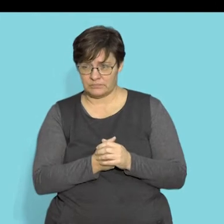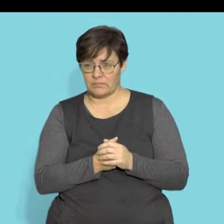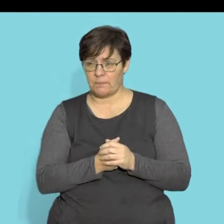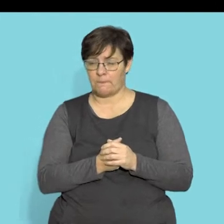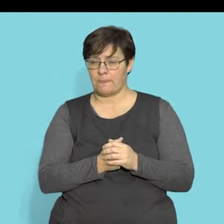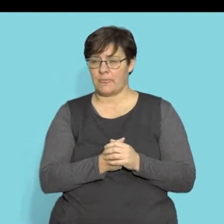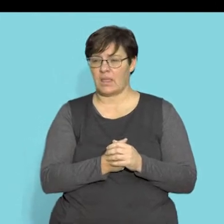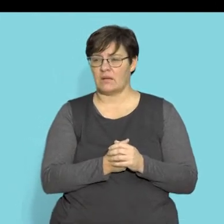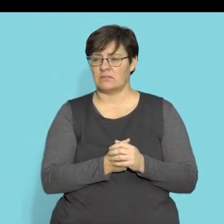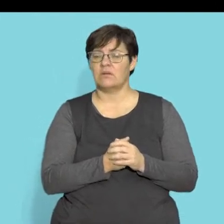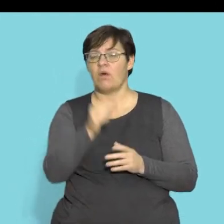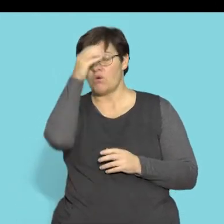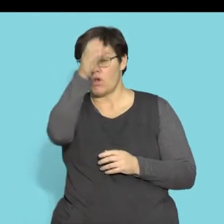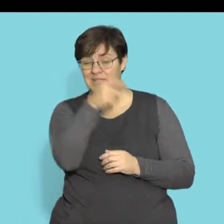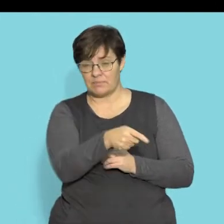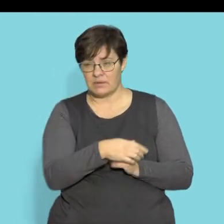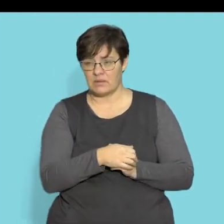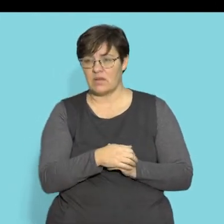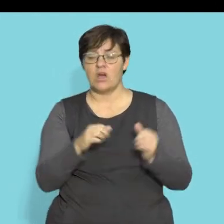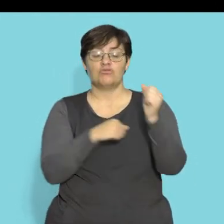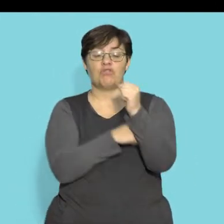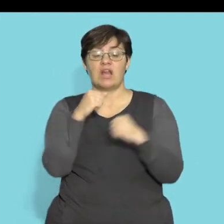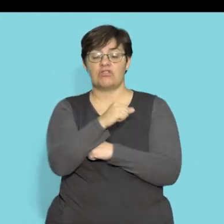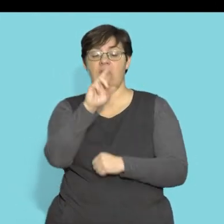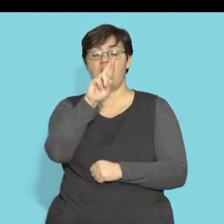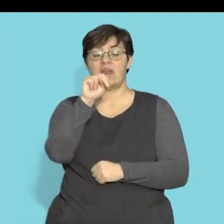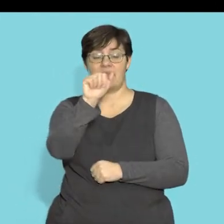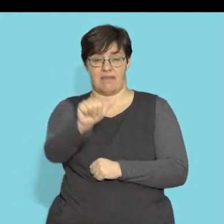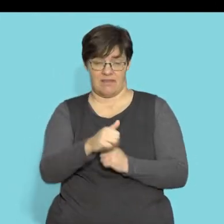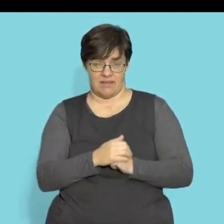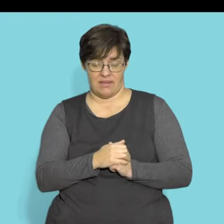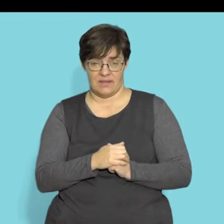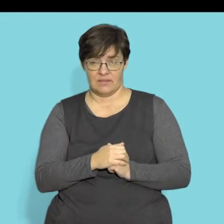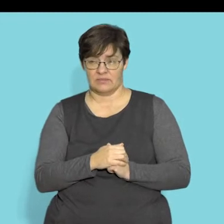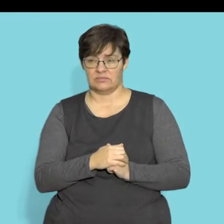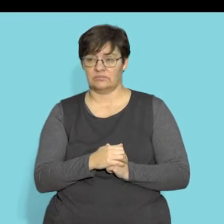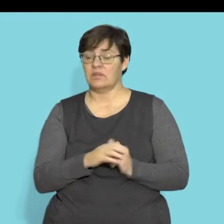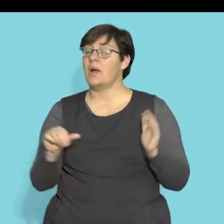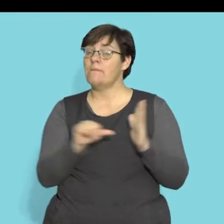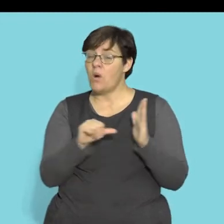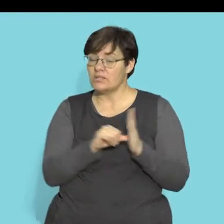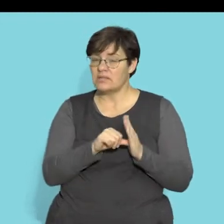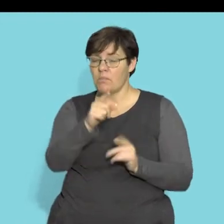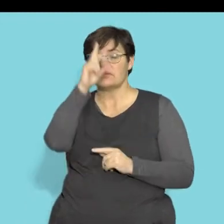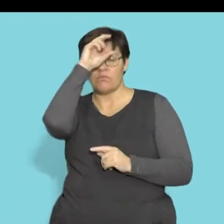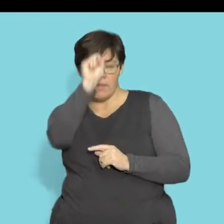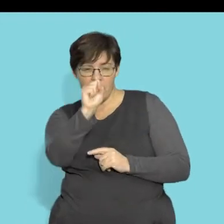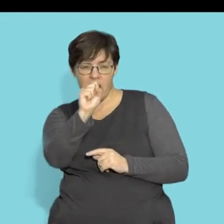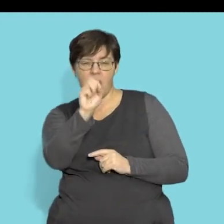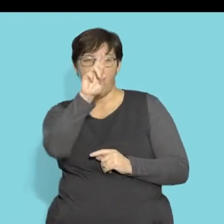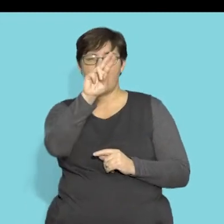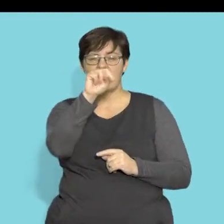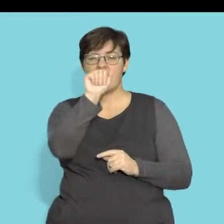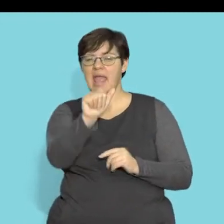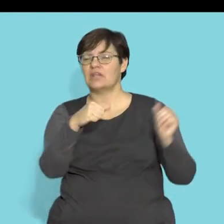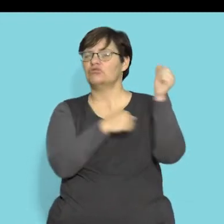So if I go to the concept here, the structure of RNA, guys. So guys, important for us to recollect